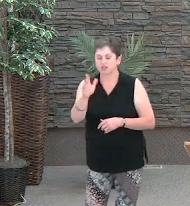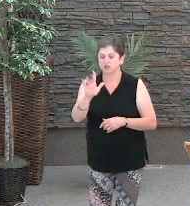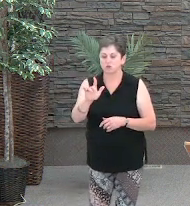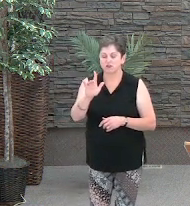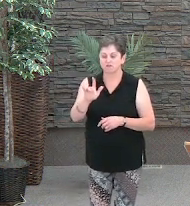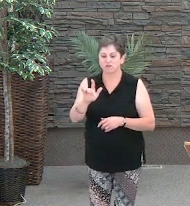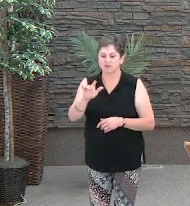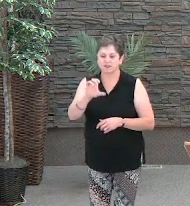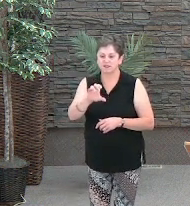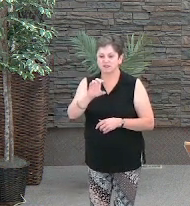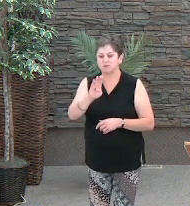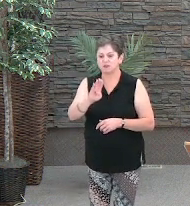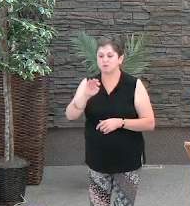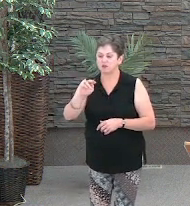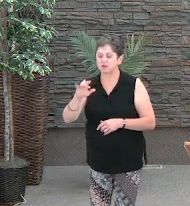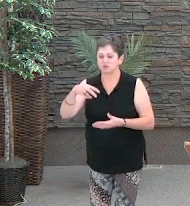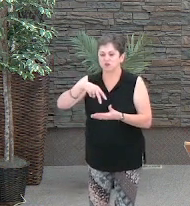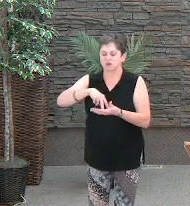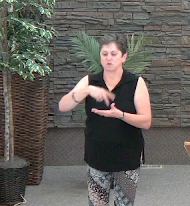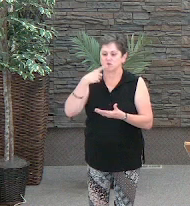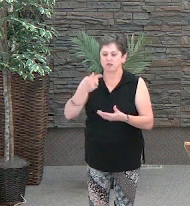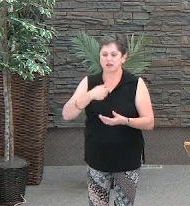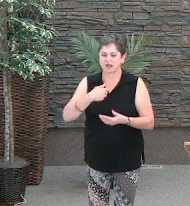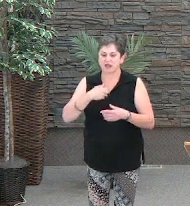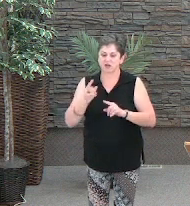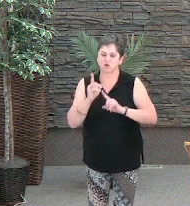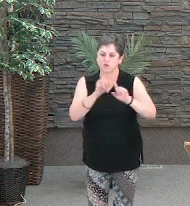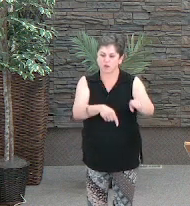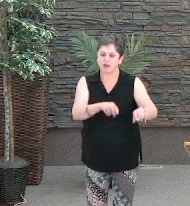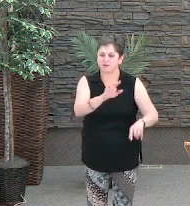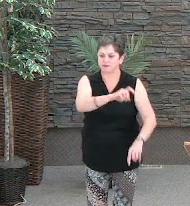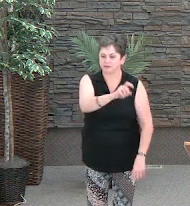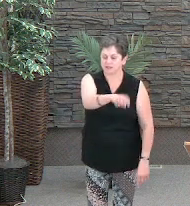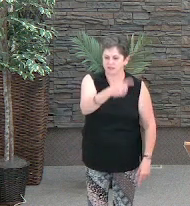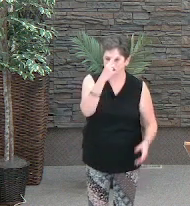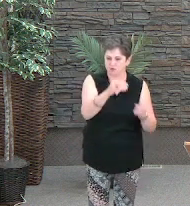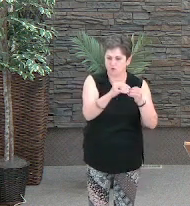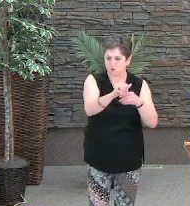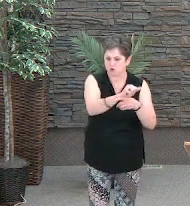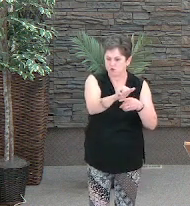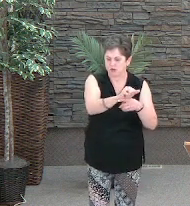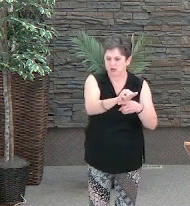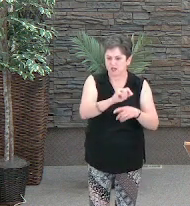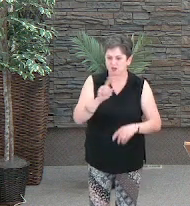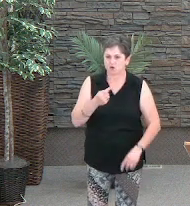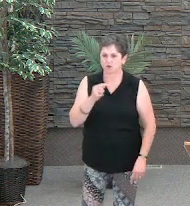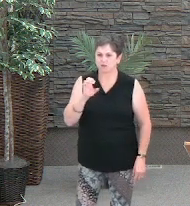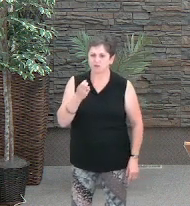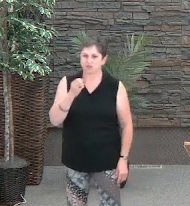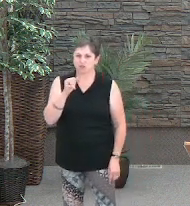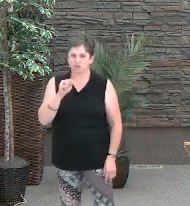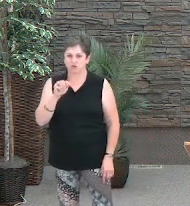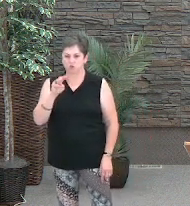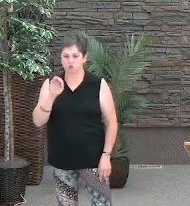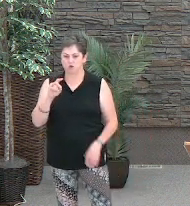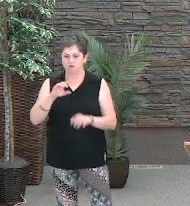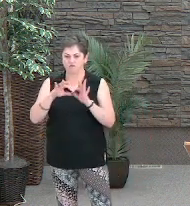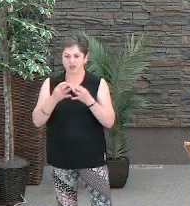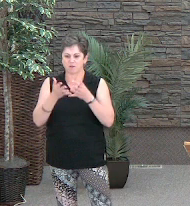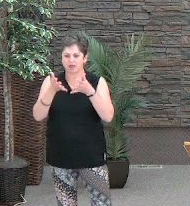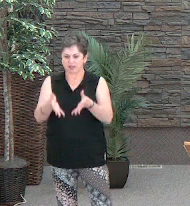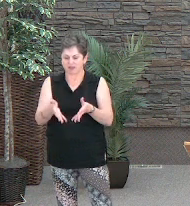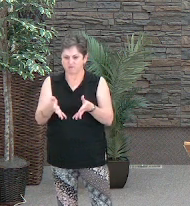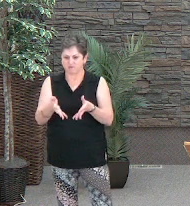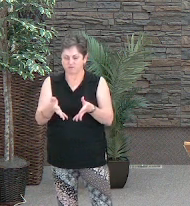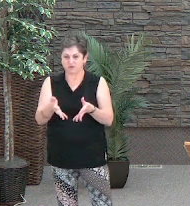25th, C.B. Middleton stood up and told them that he was going back to Texas for more training, and only the Chitwoods were left. Did